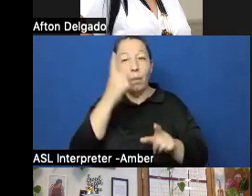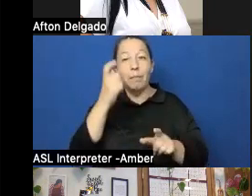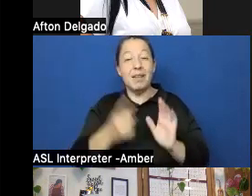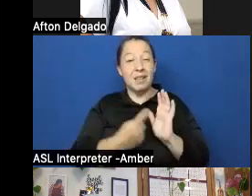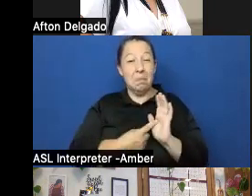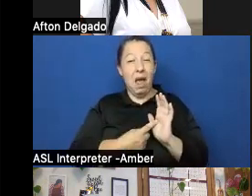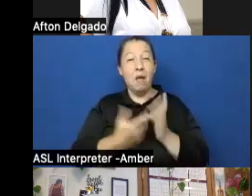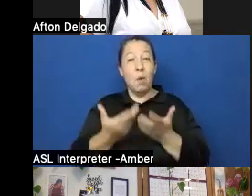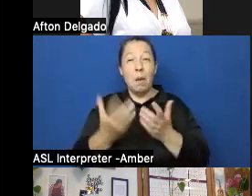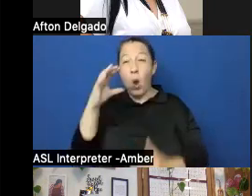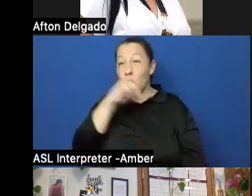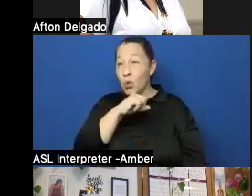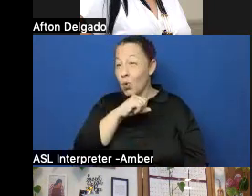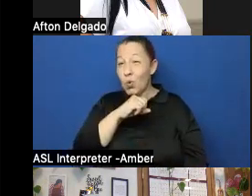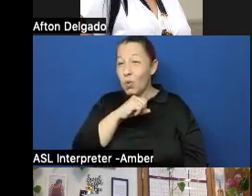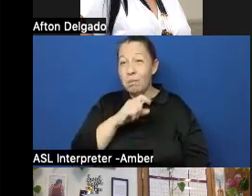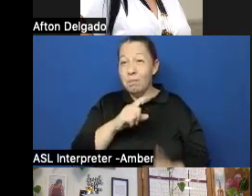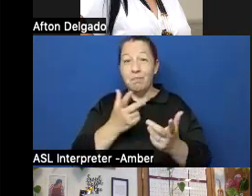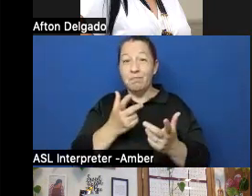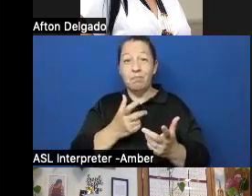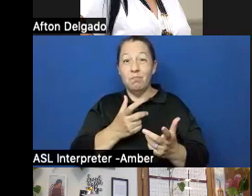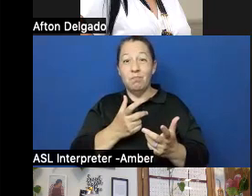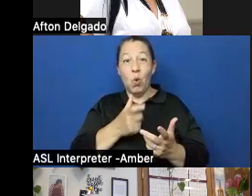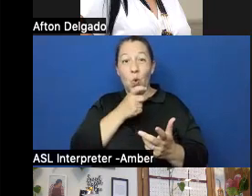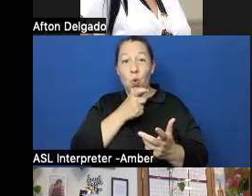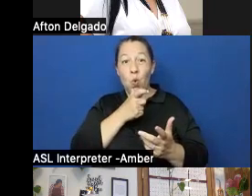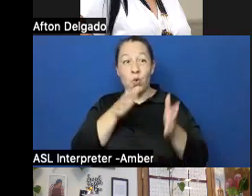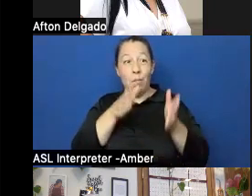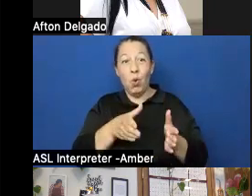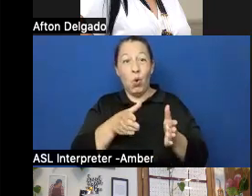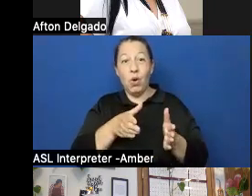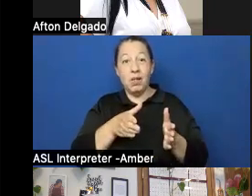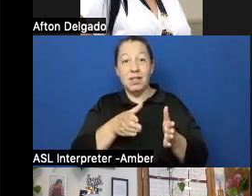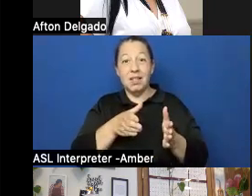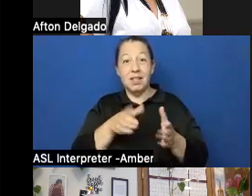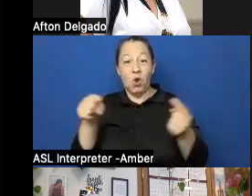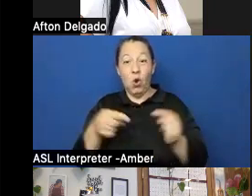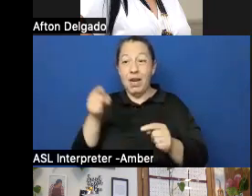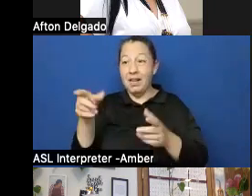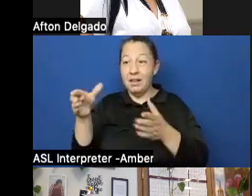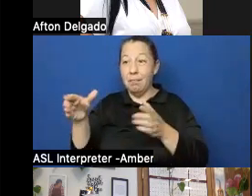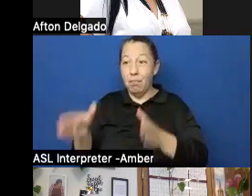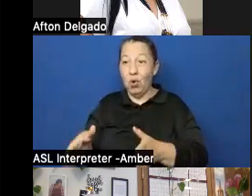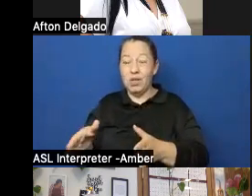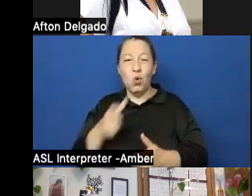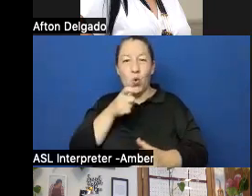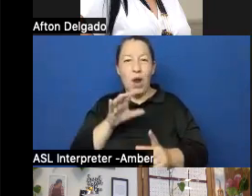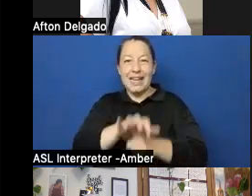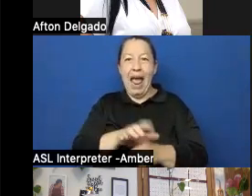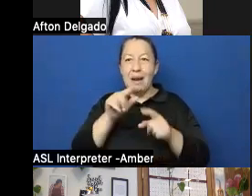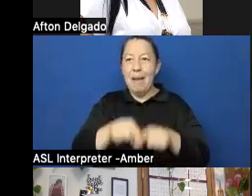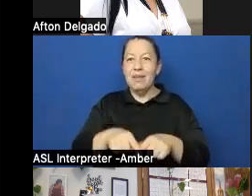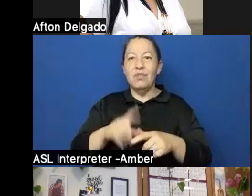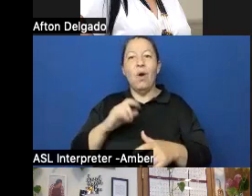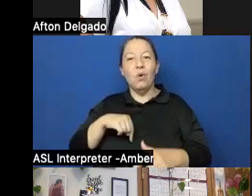make assumptions about who someone's abuser is, right? Or their assailant based on what we assume to be